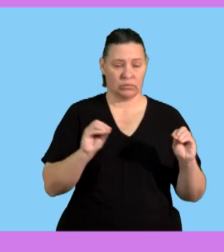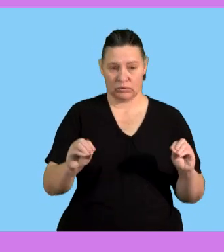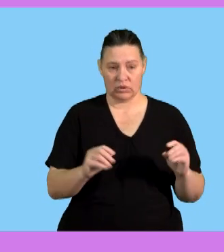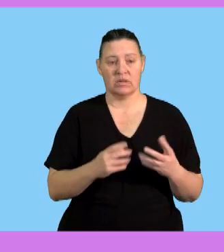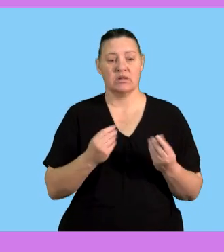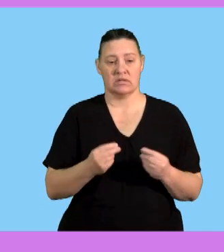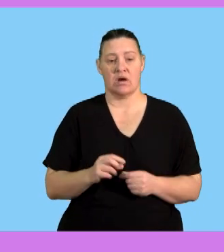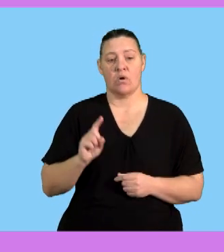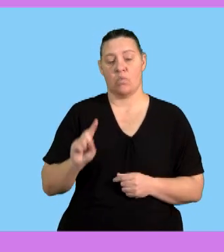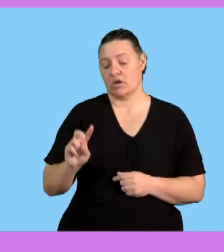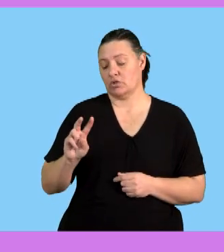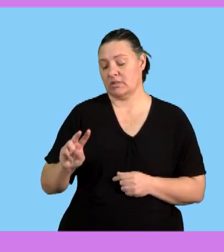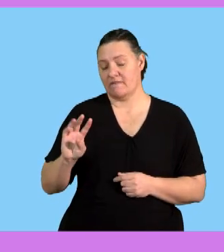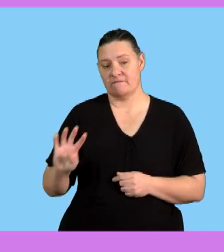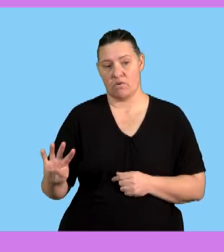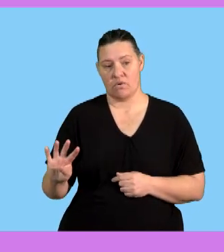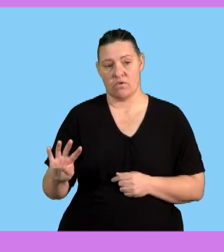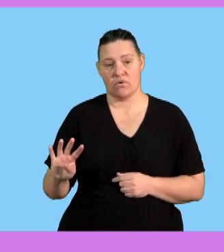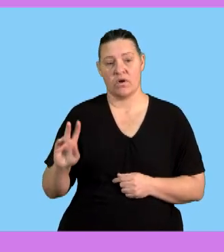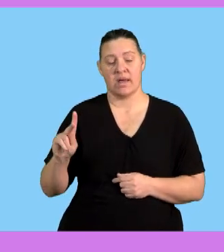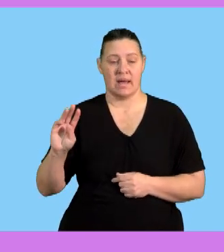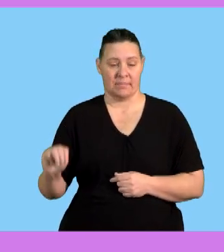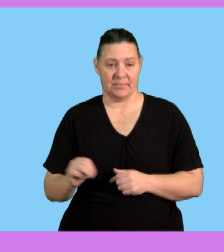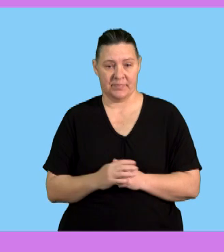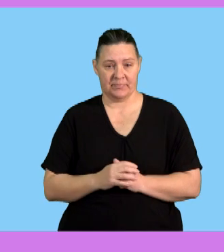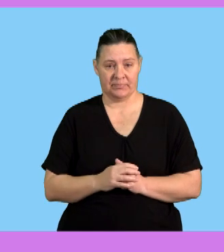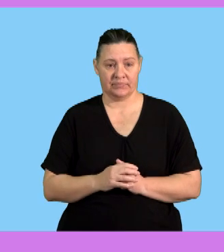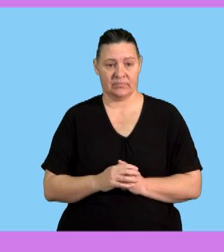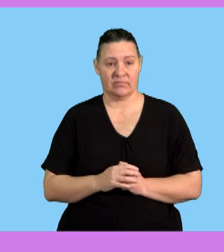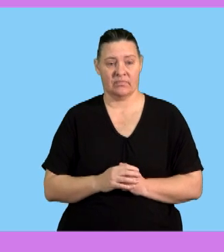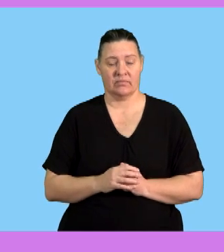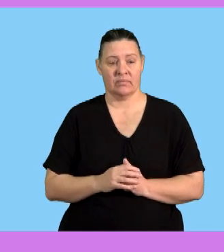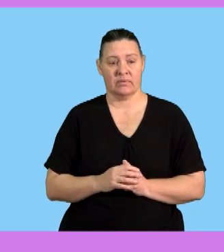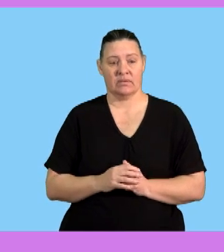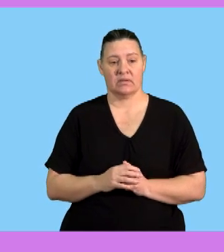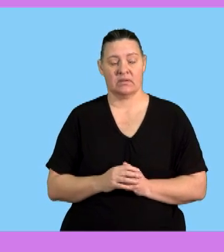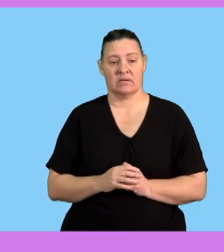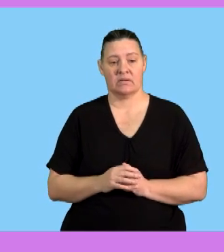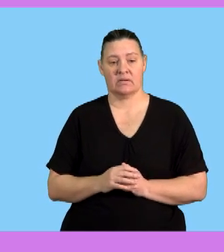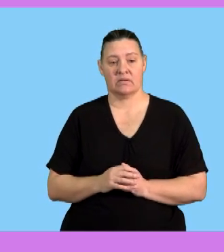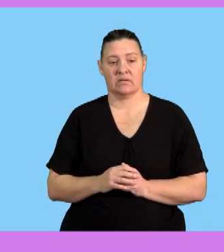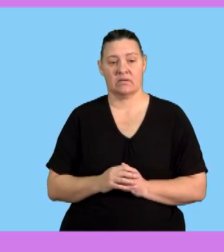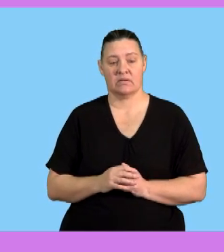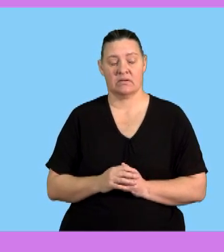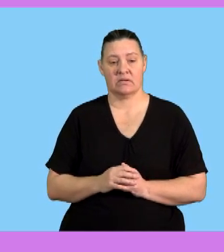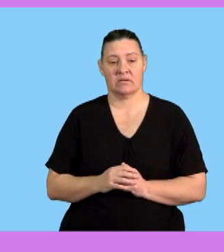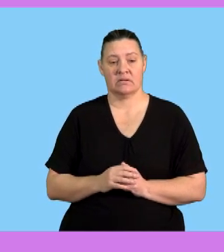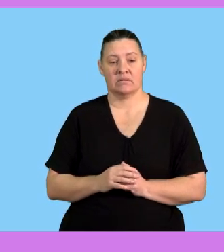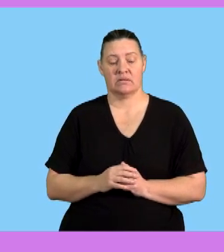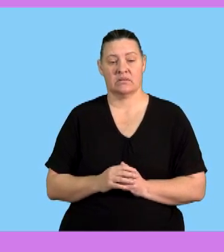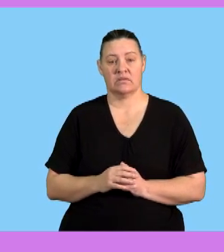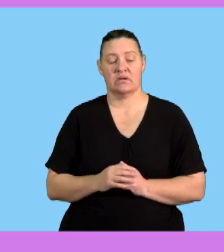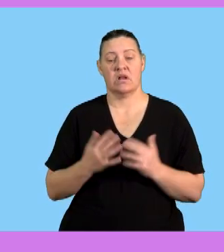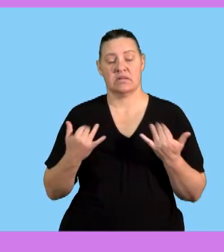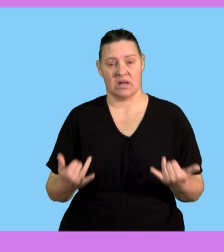we are going to write our 124 kilometers under kilometers from what we are given on the conversion